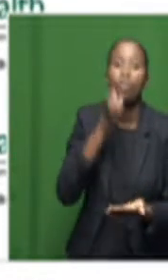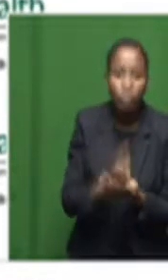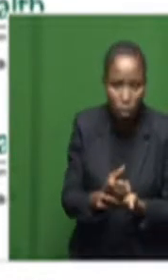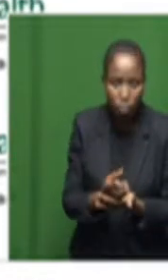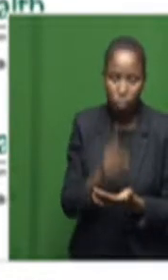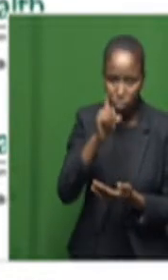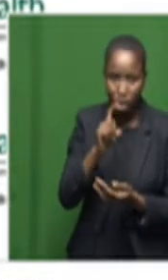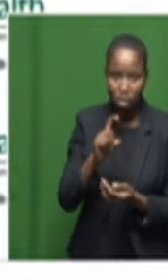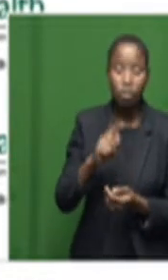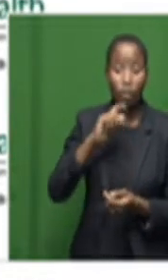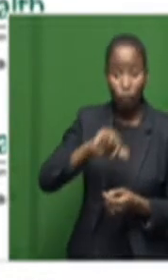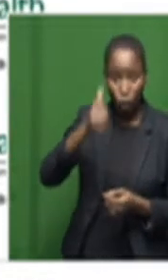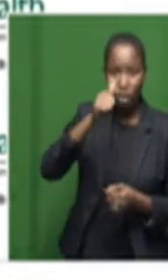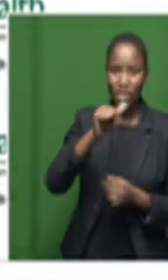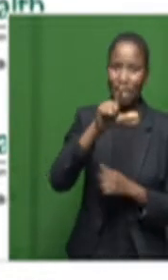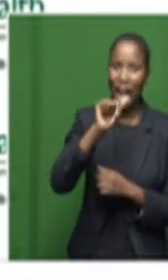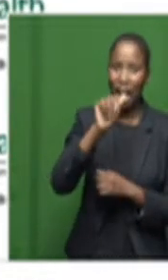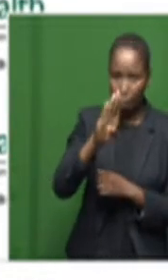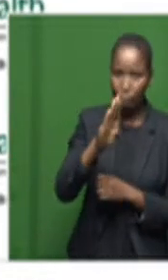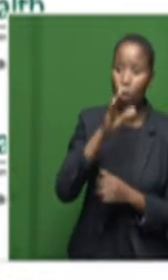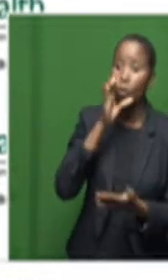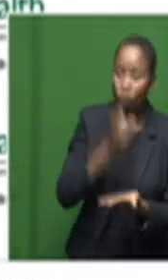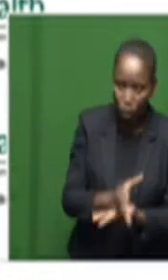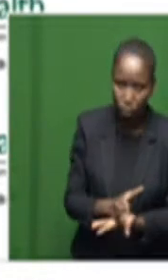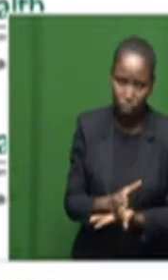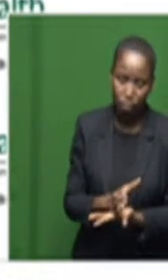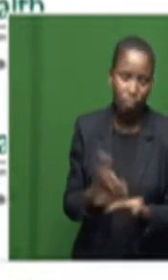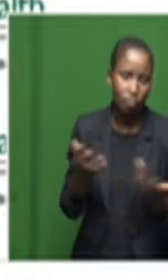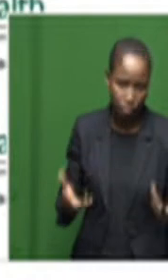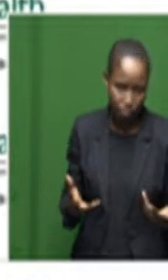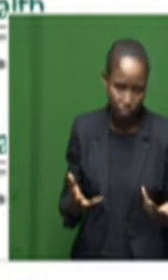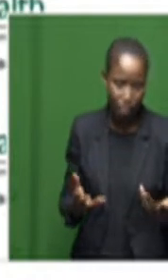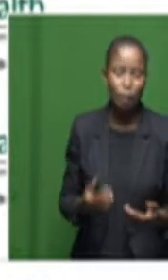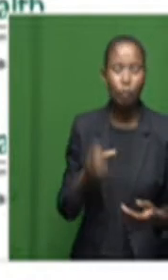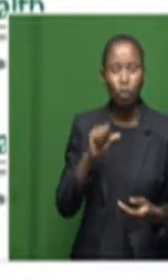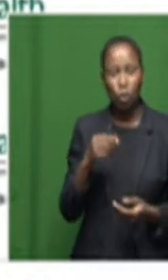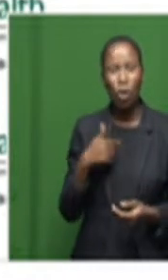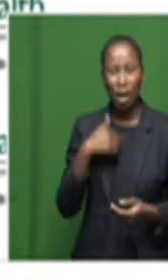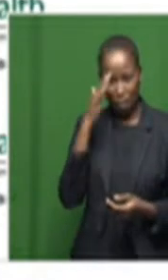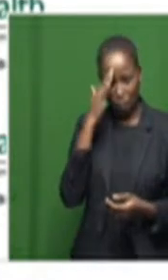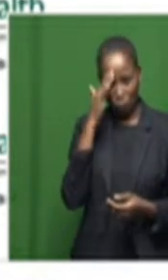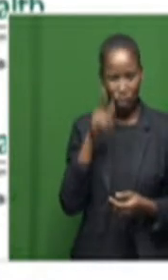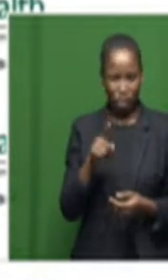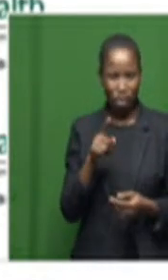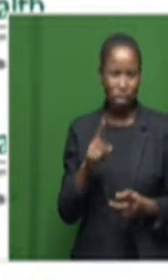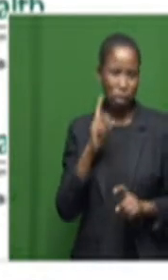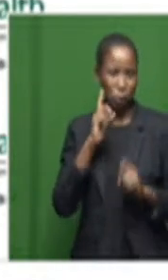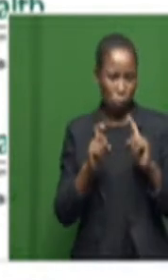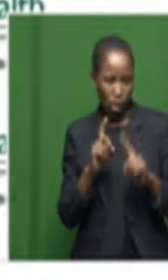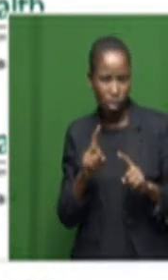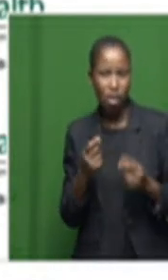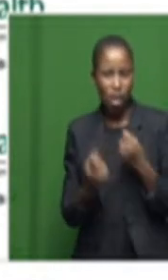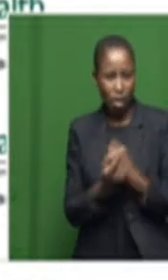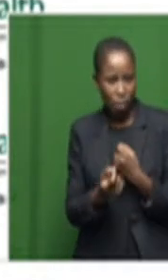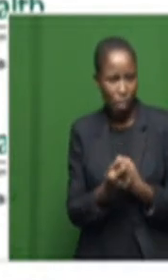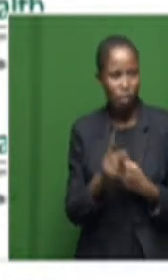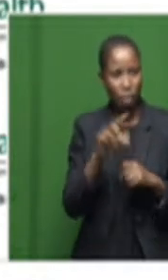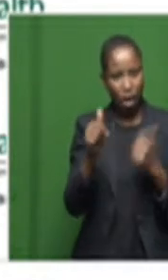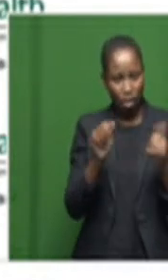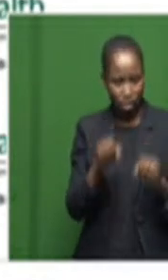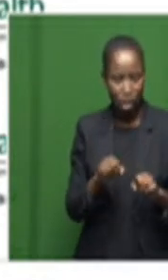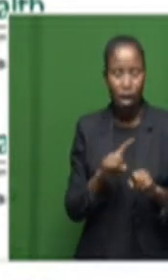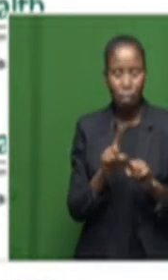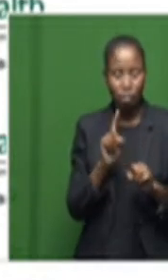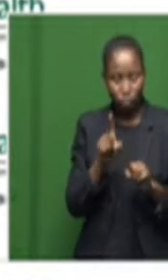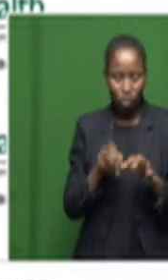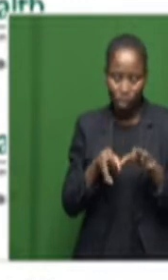there is actual laboratory confirmation. So that I know this question has arisen in other platforms, and one just needed